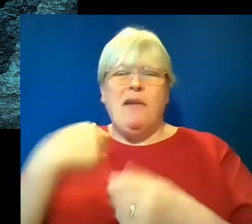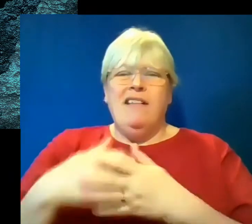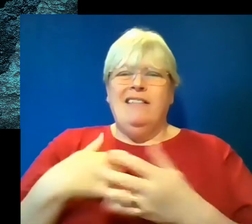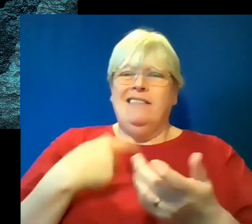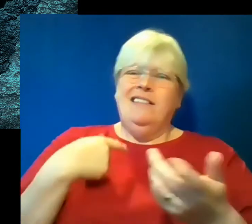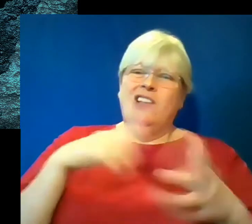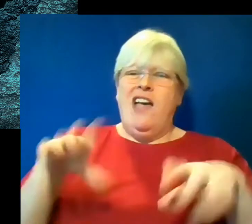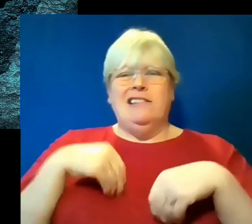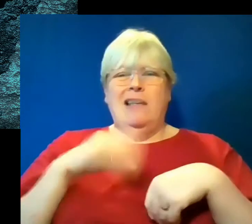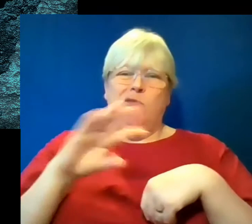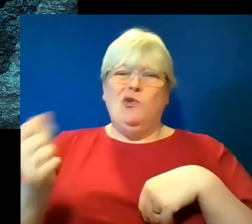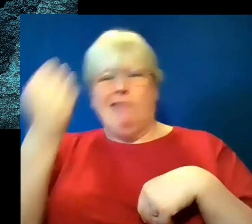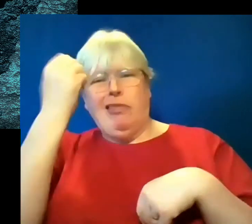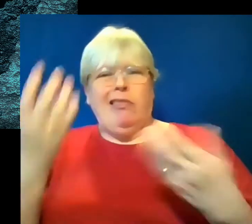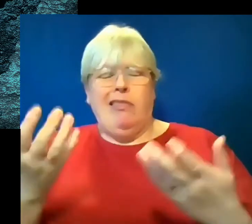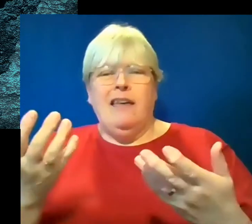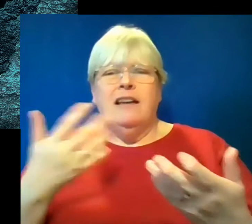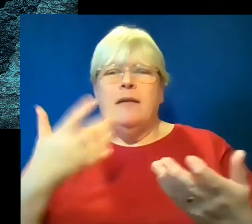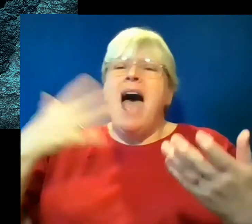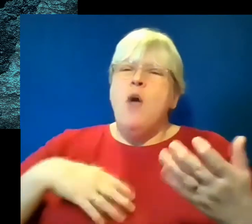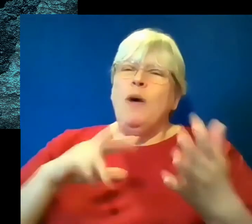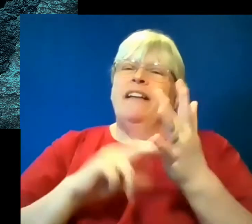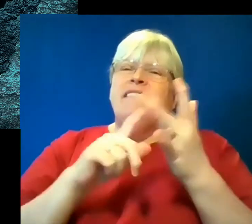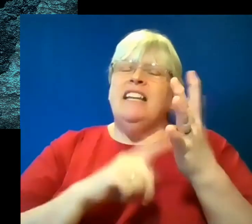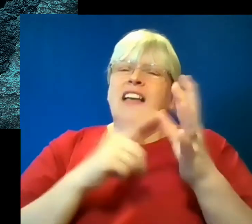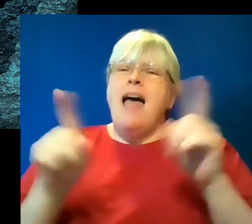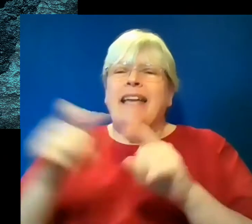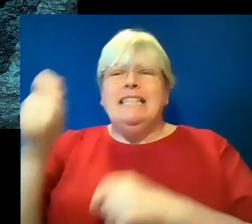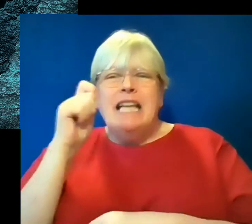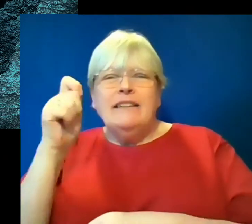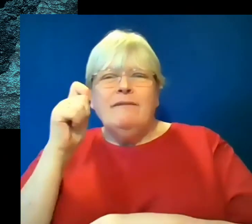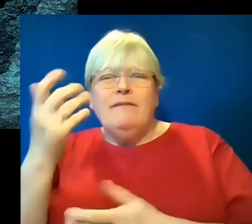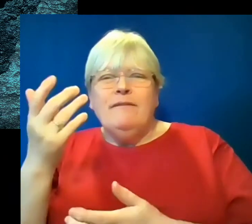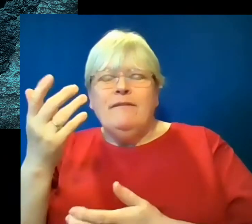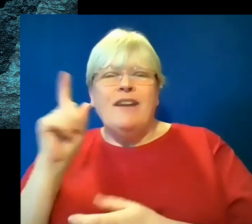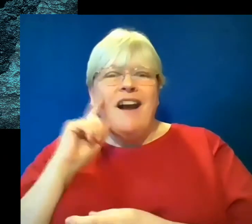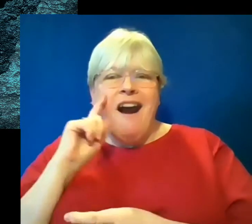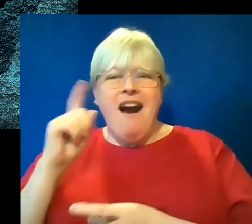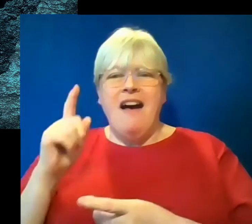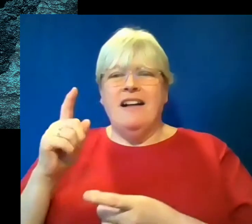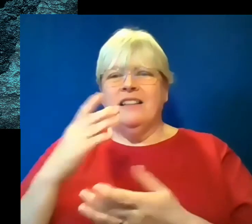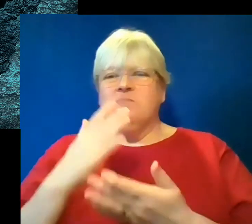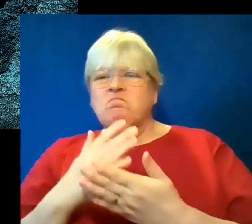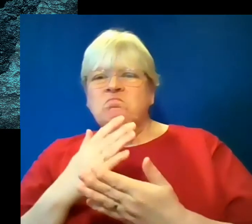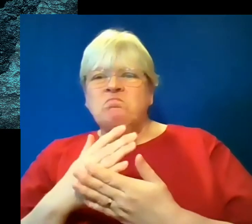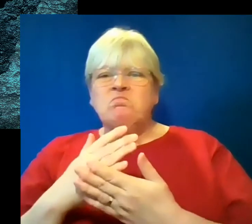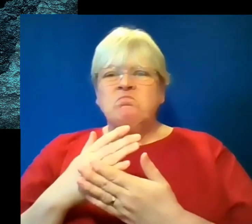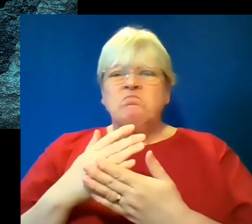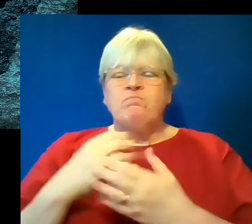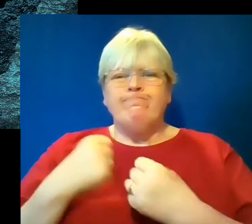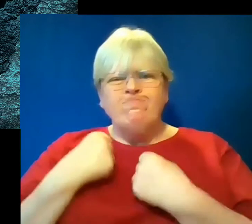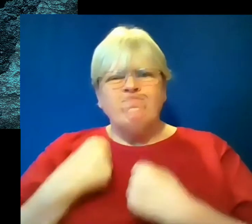be, she's a sort of detective. She's a girl who is absolutely